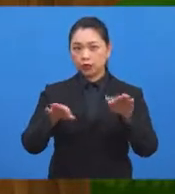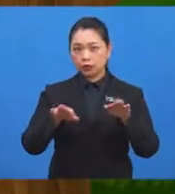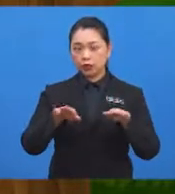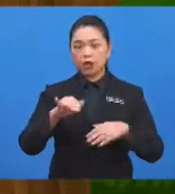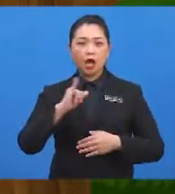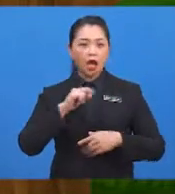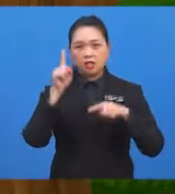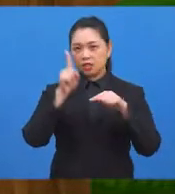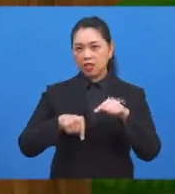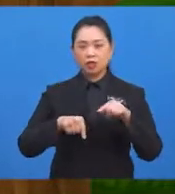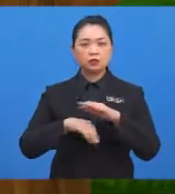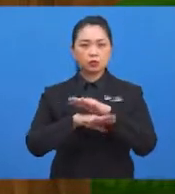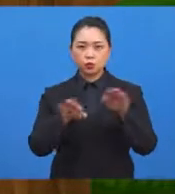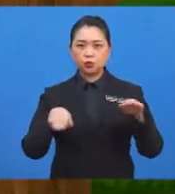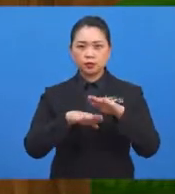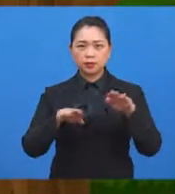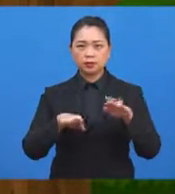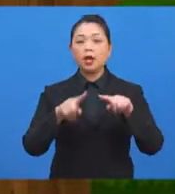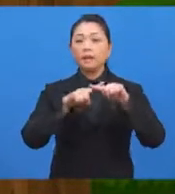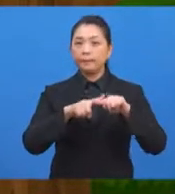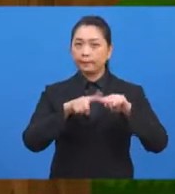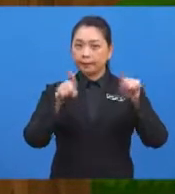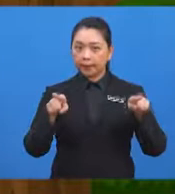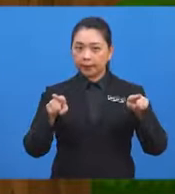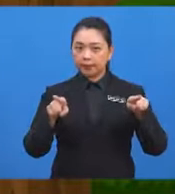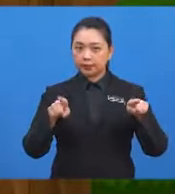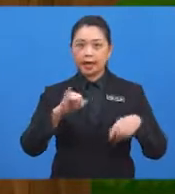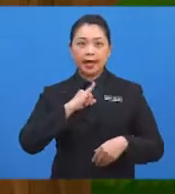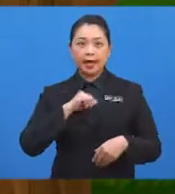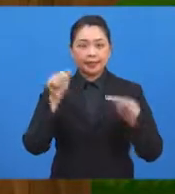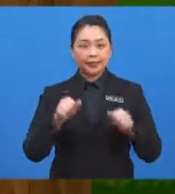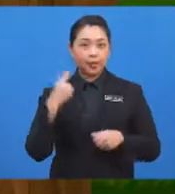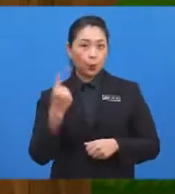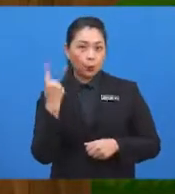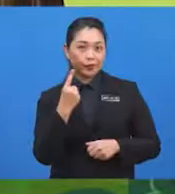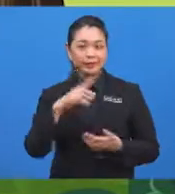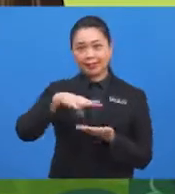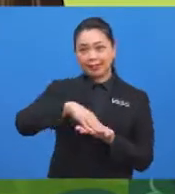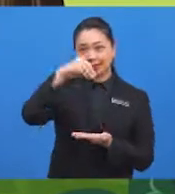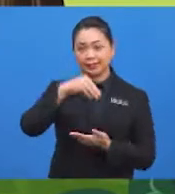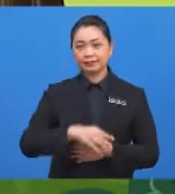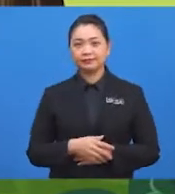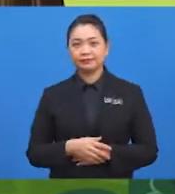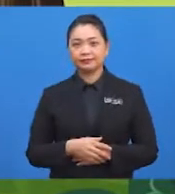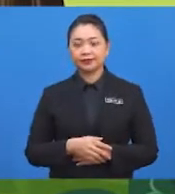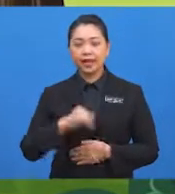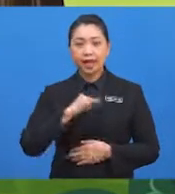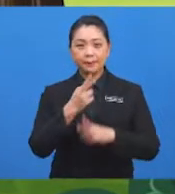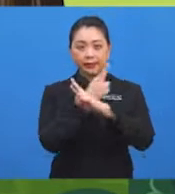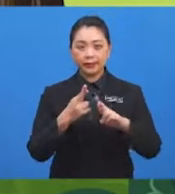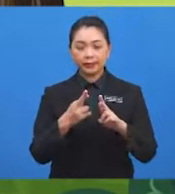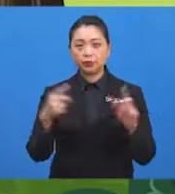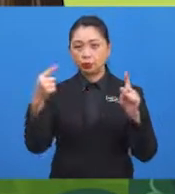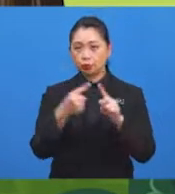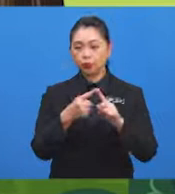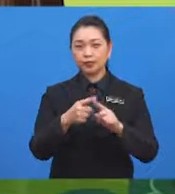I can't swim, YOLO, yet. But you know what? I can always learn. I'm ready to do some